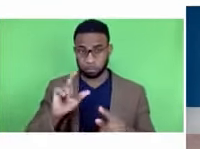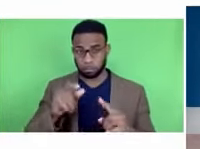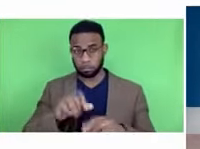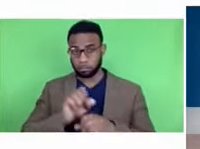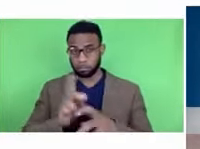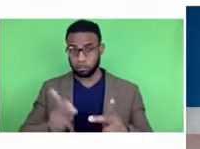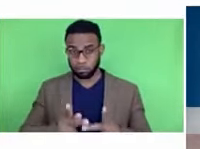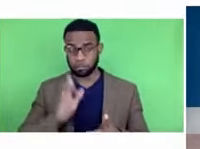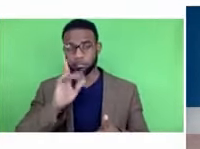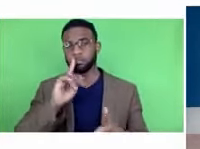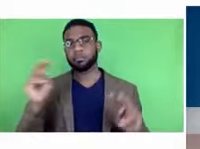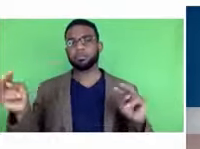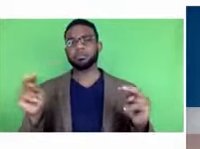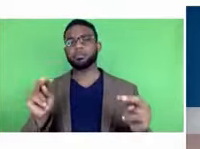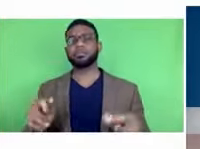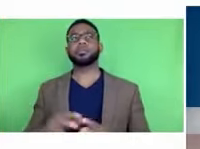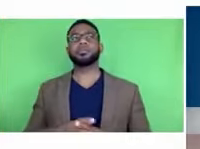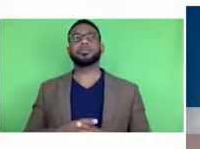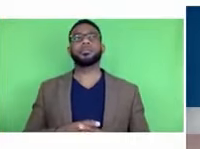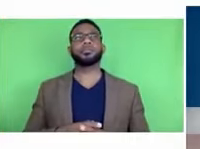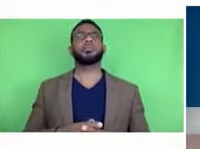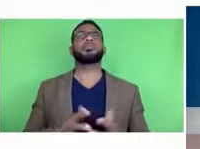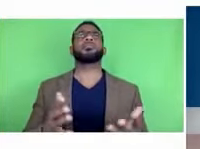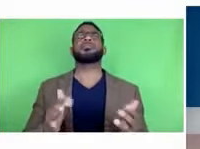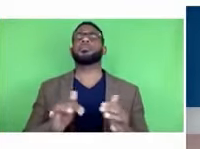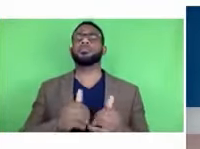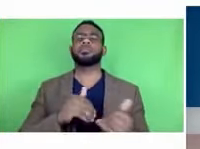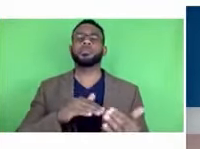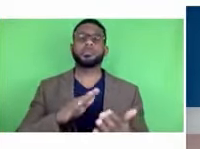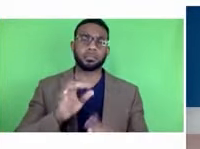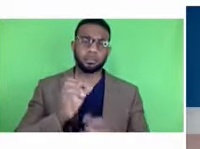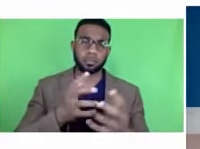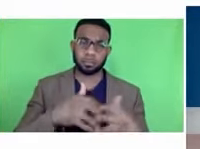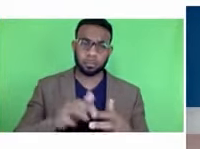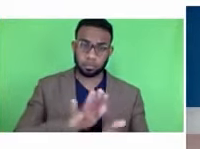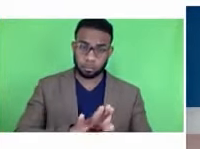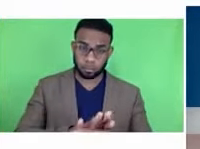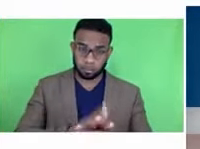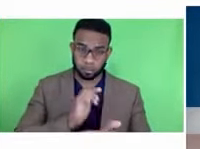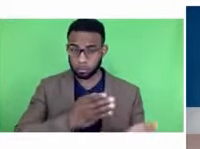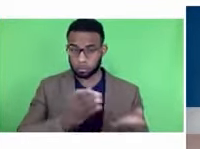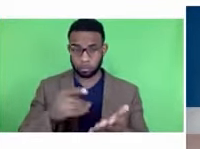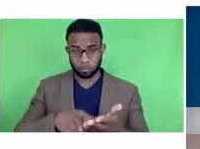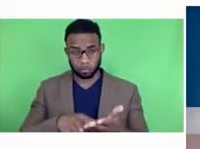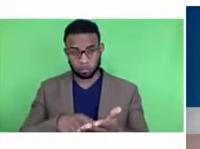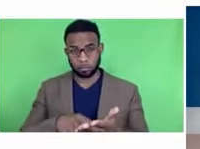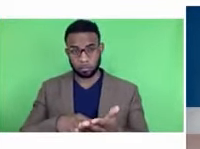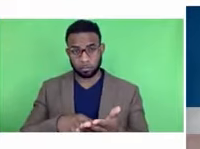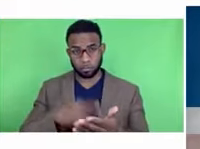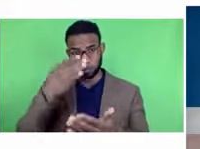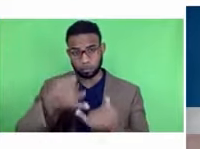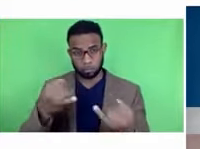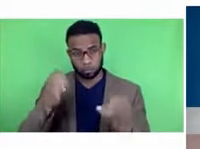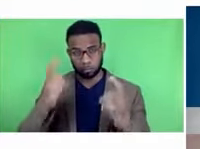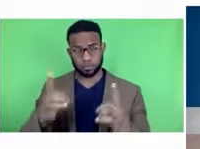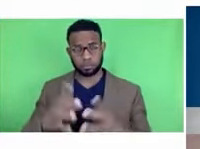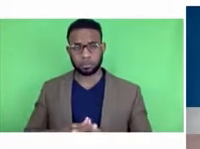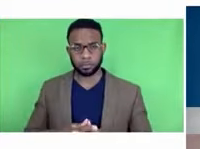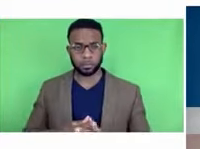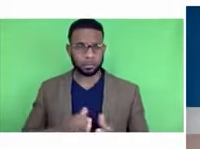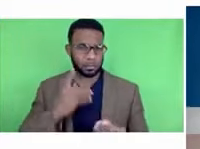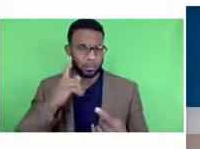we're going to be looking at how these approaches worked in schools can be brought to frontline education. And I think